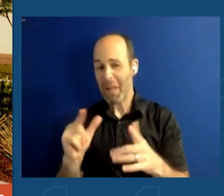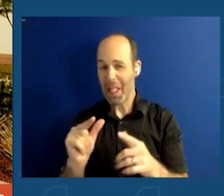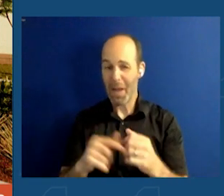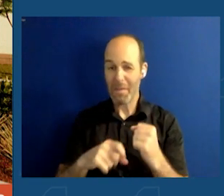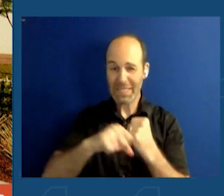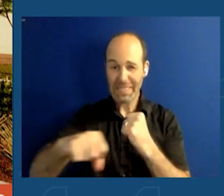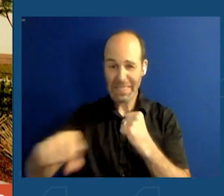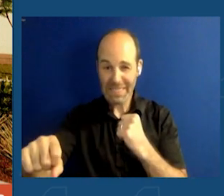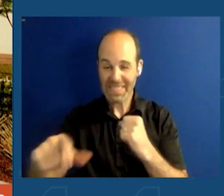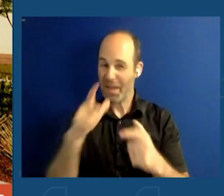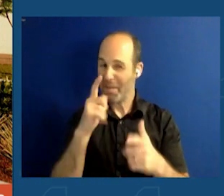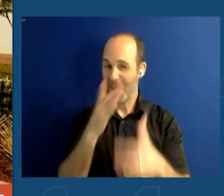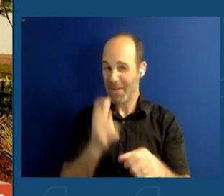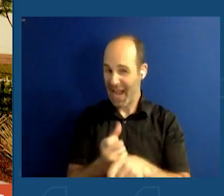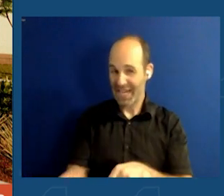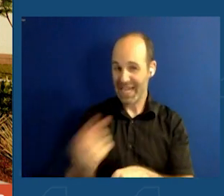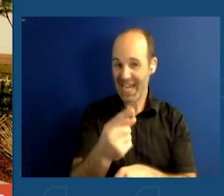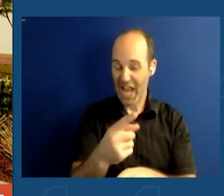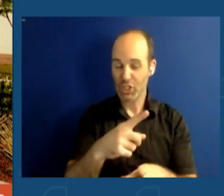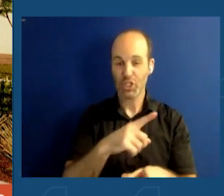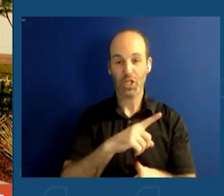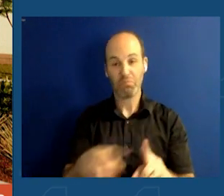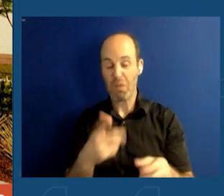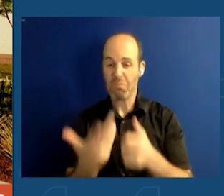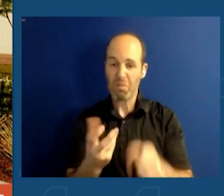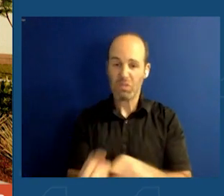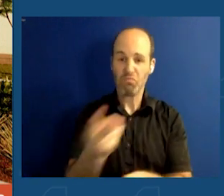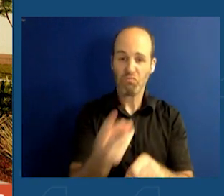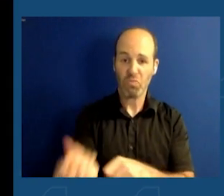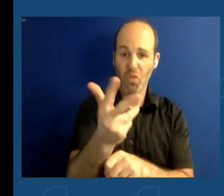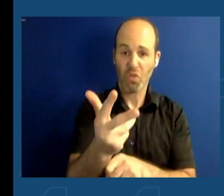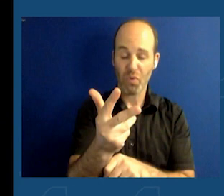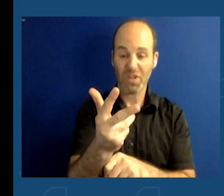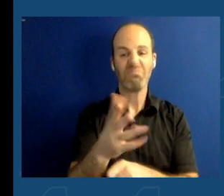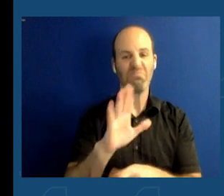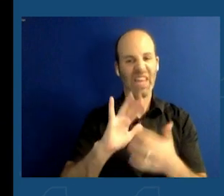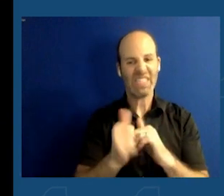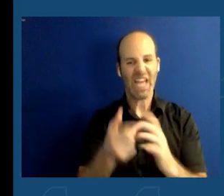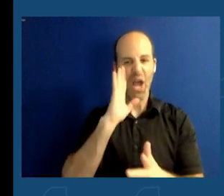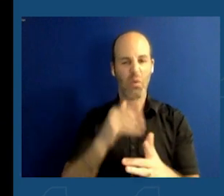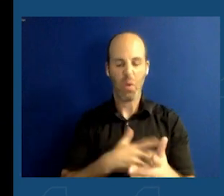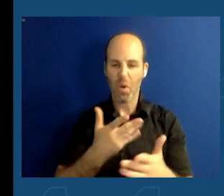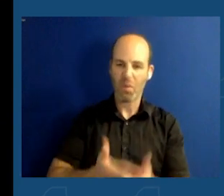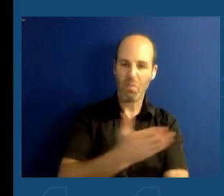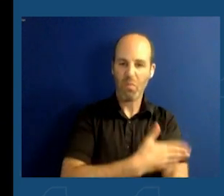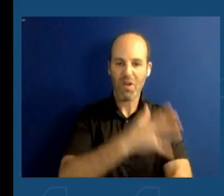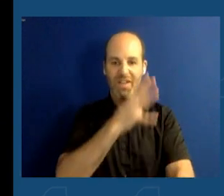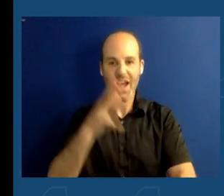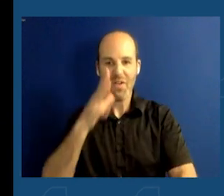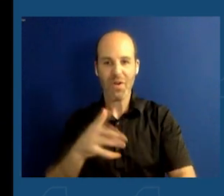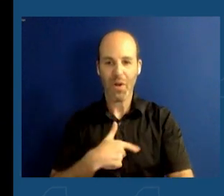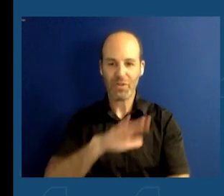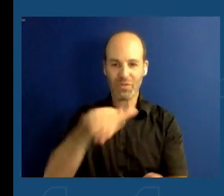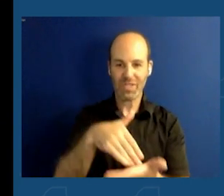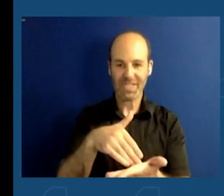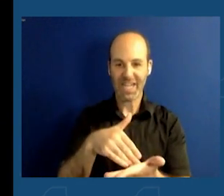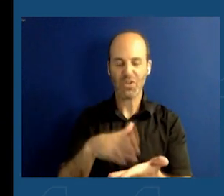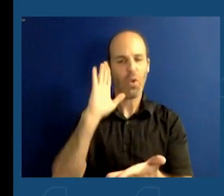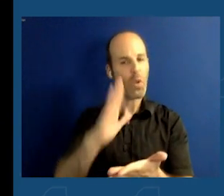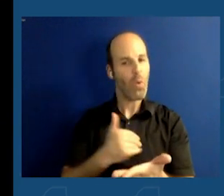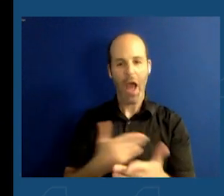next summer like the other ones, but this is how we're going to improve our agriculture center. And you have to have a brand new wool